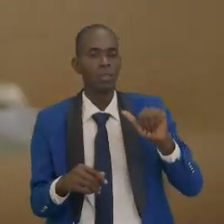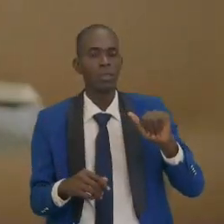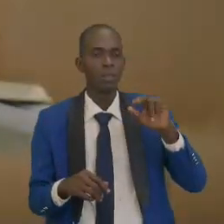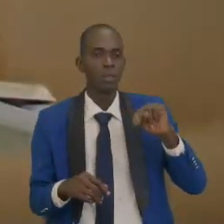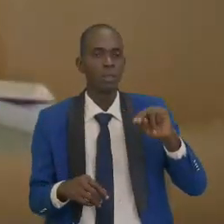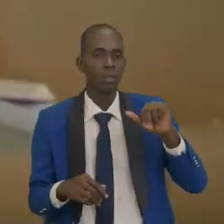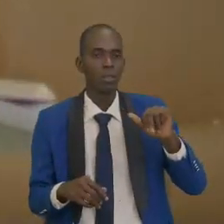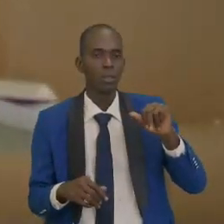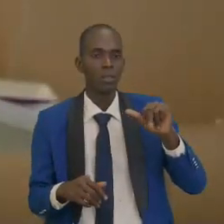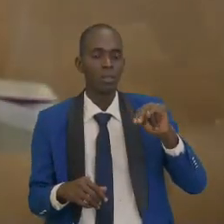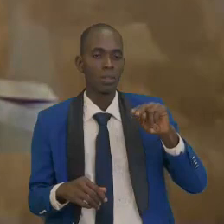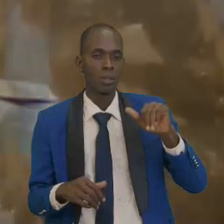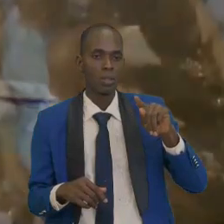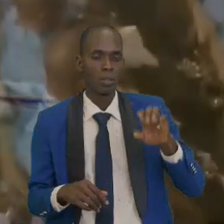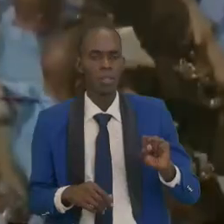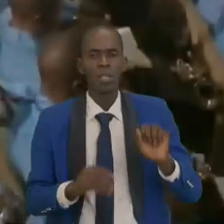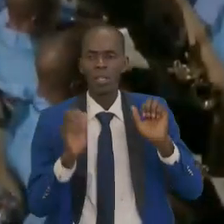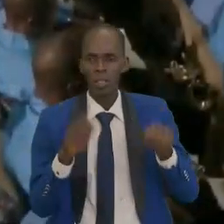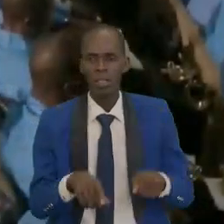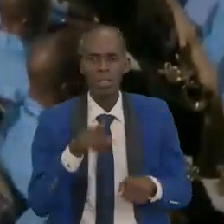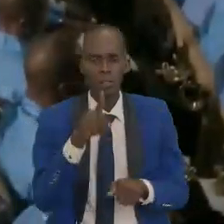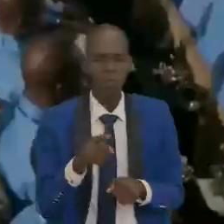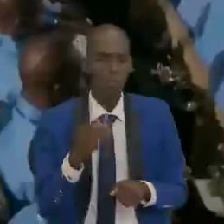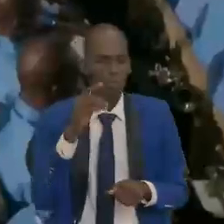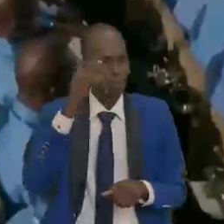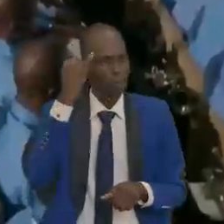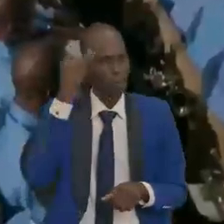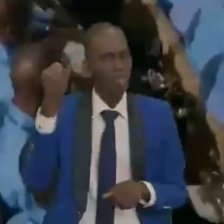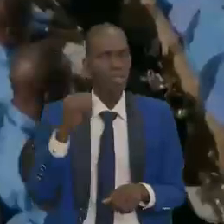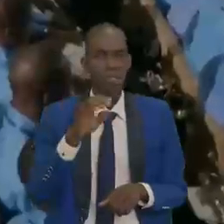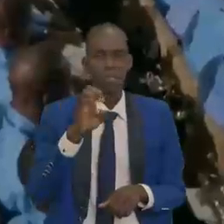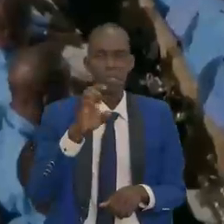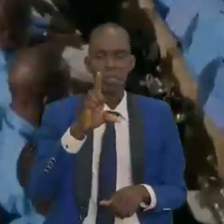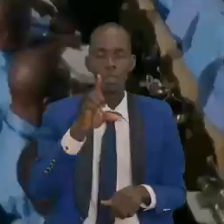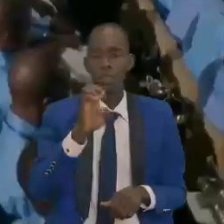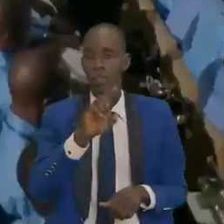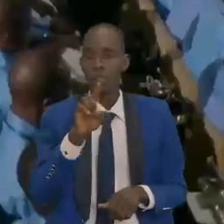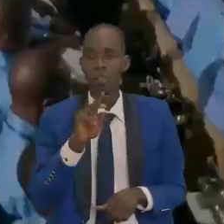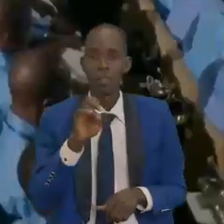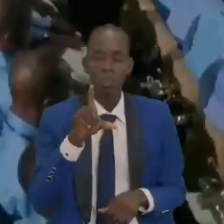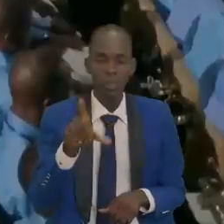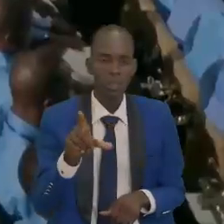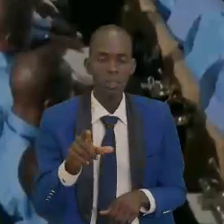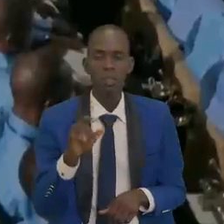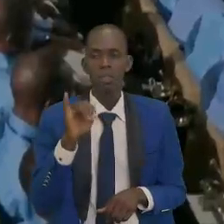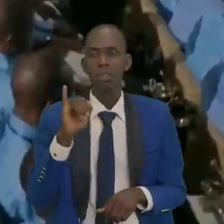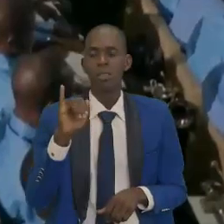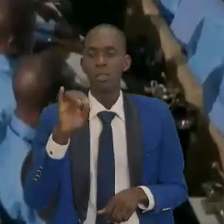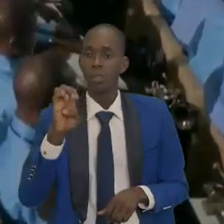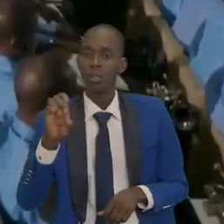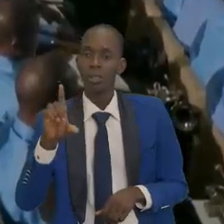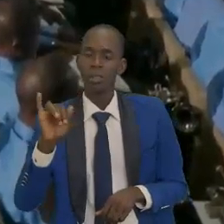can you imagine Ezekiel Elijah running away from Ahab and all the people because of